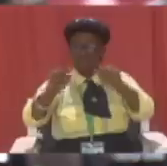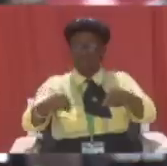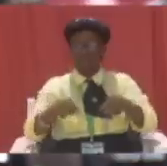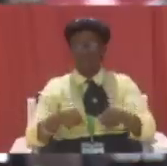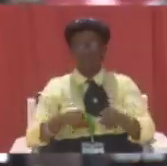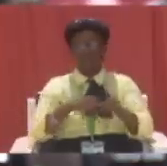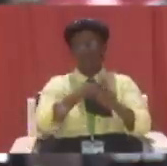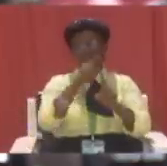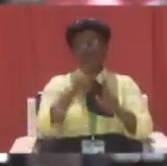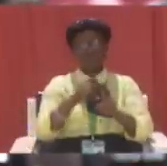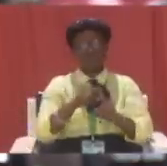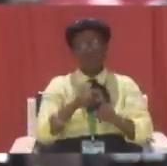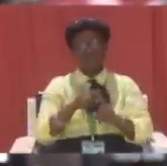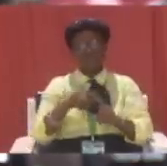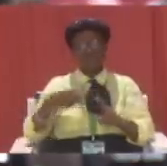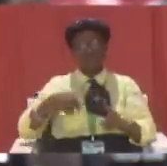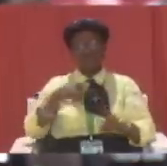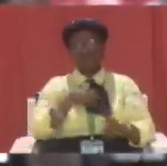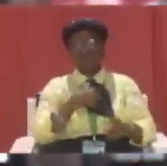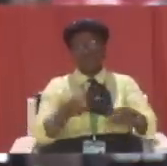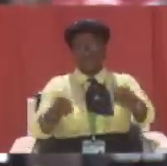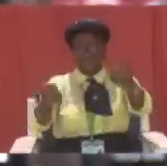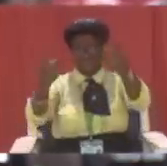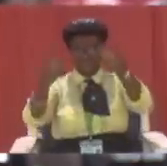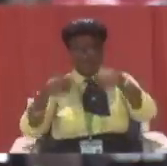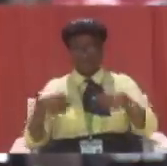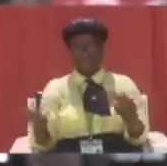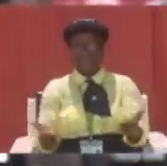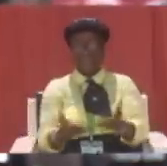When we came here